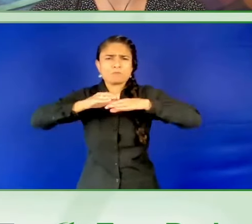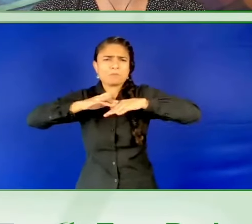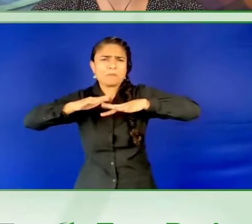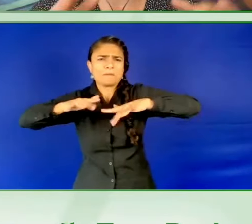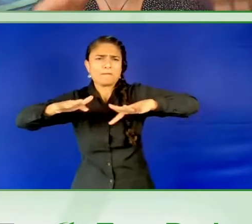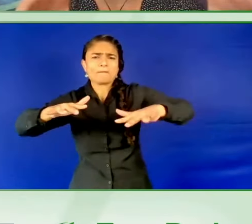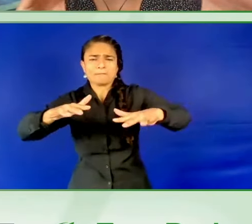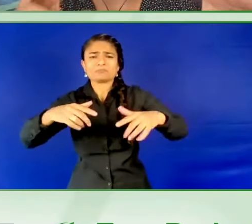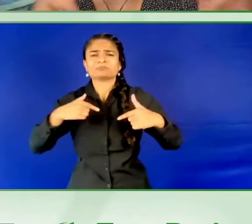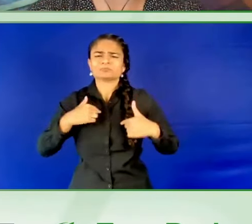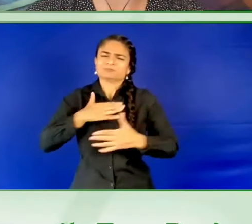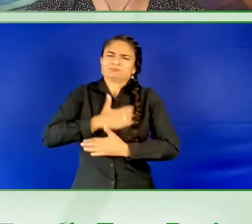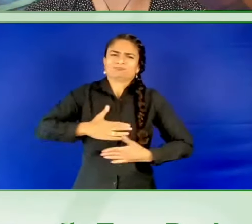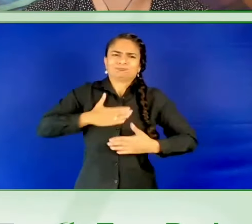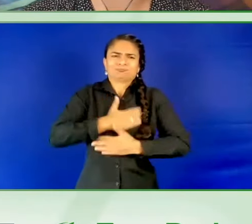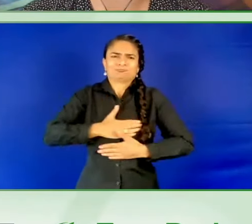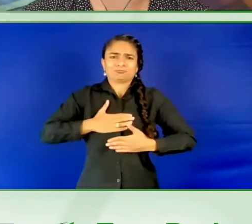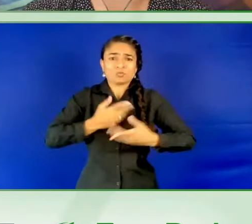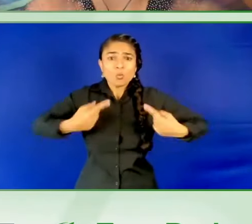see a very first